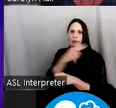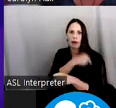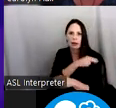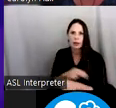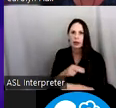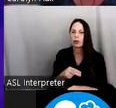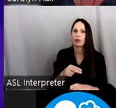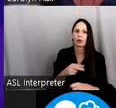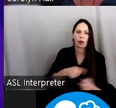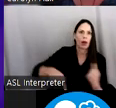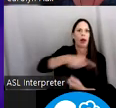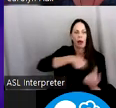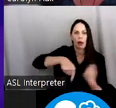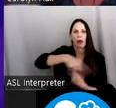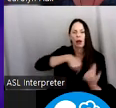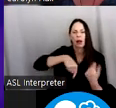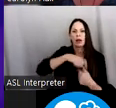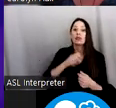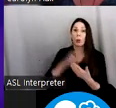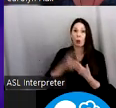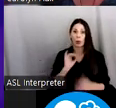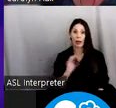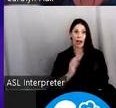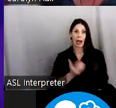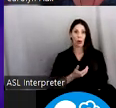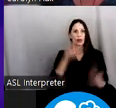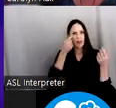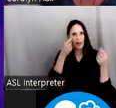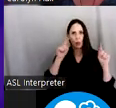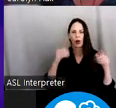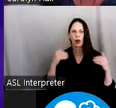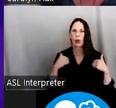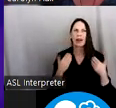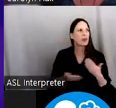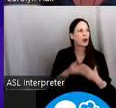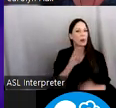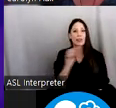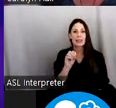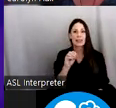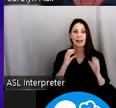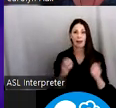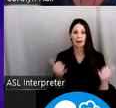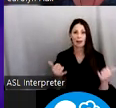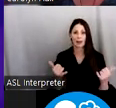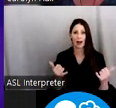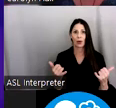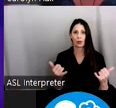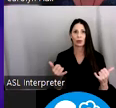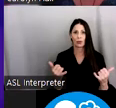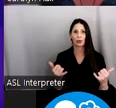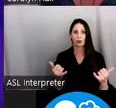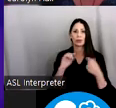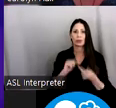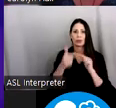doors. So it's like programs like ours work. We have like close to 60 clients now where we have like 4 Ascent